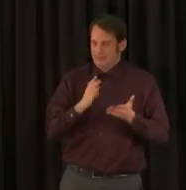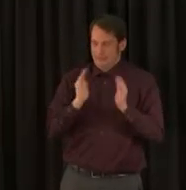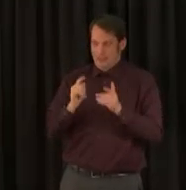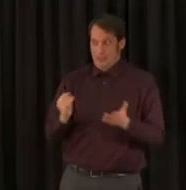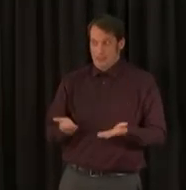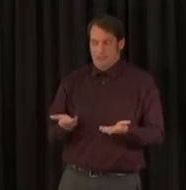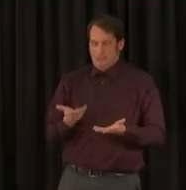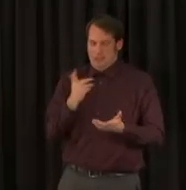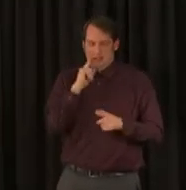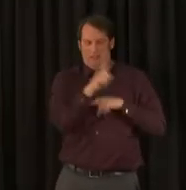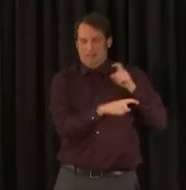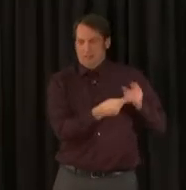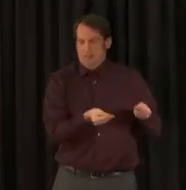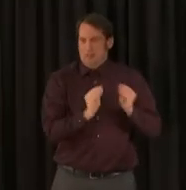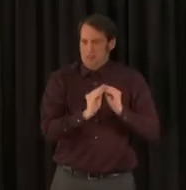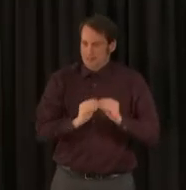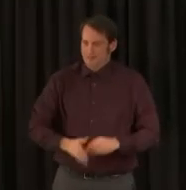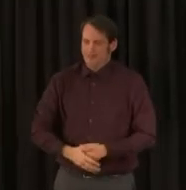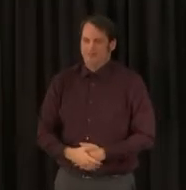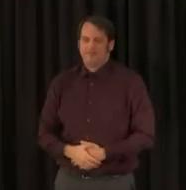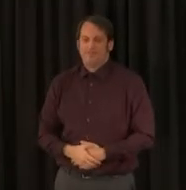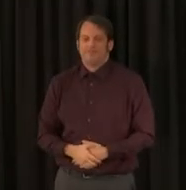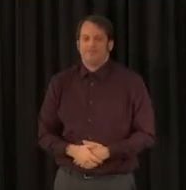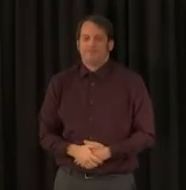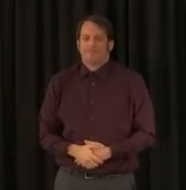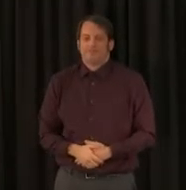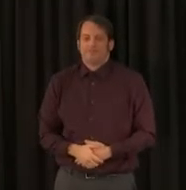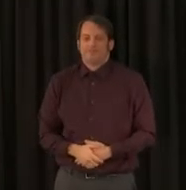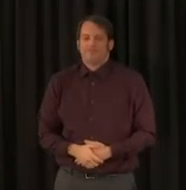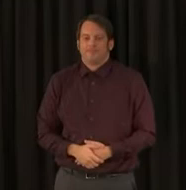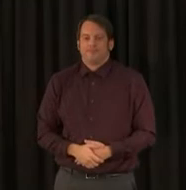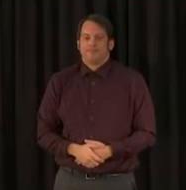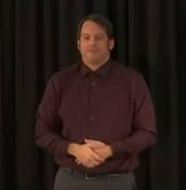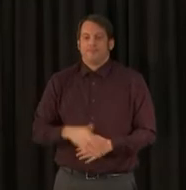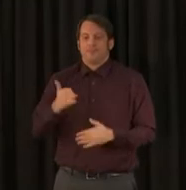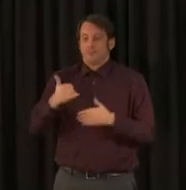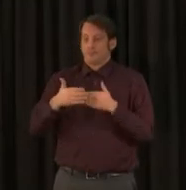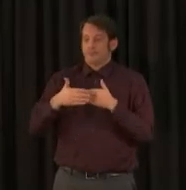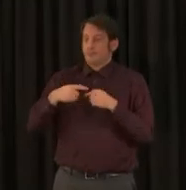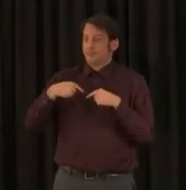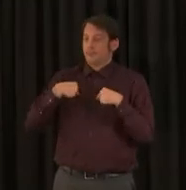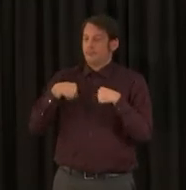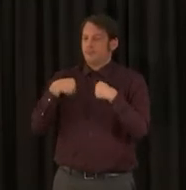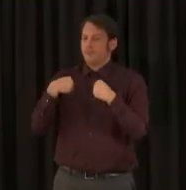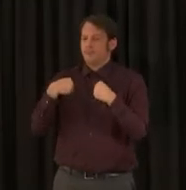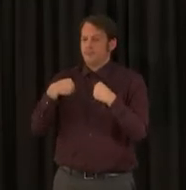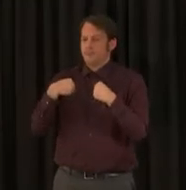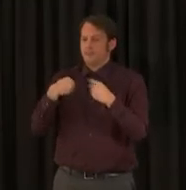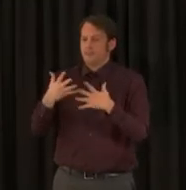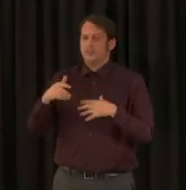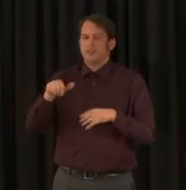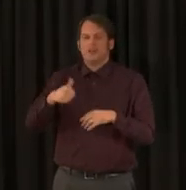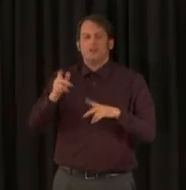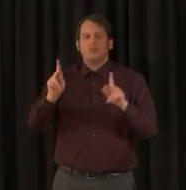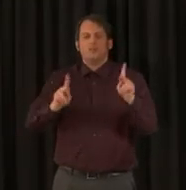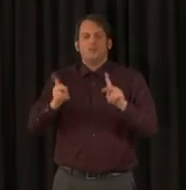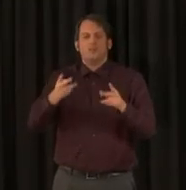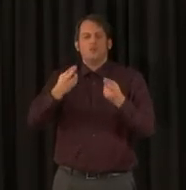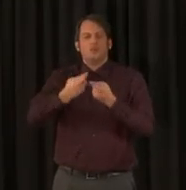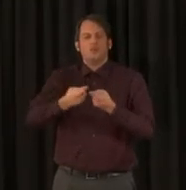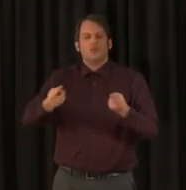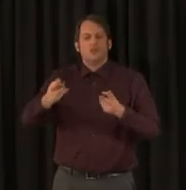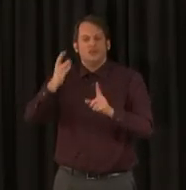questions as they come up. I'm going to get to the remainder of our panelists, but also give folks another resource. Roderick gave his